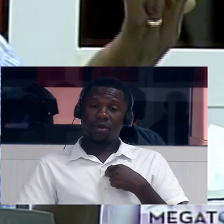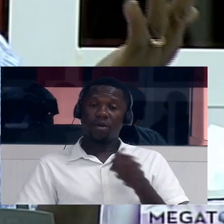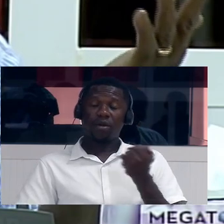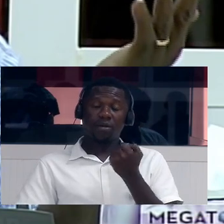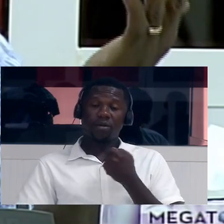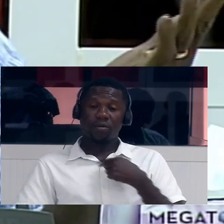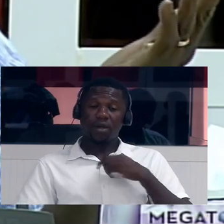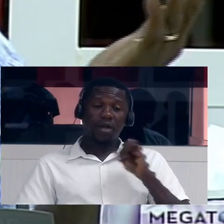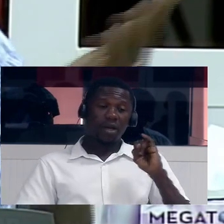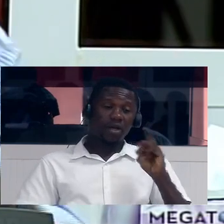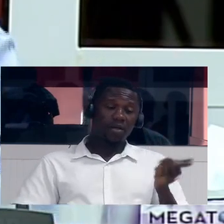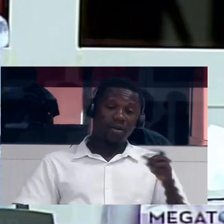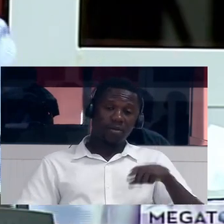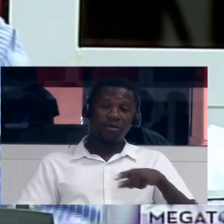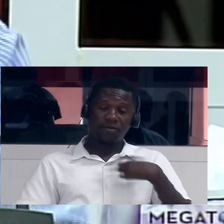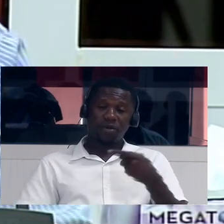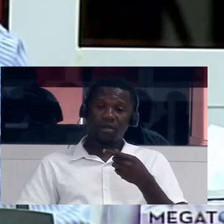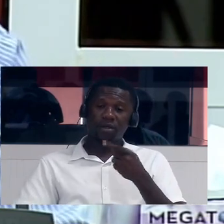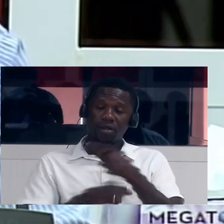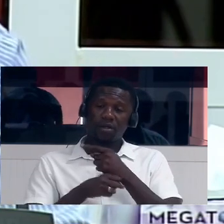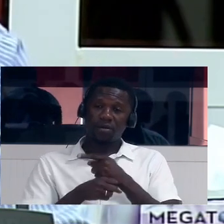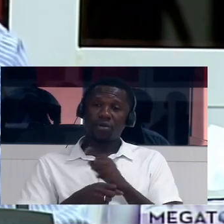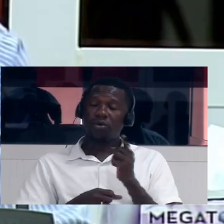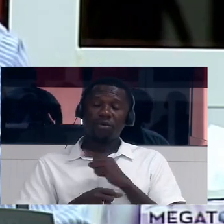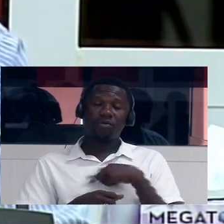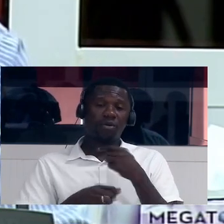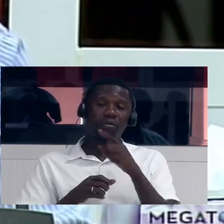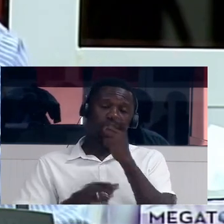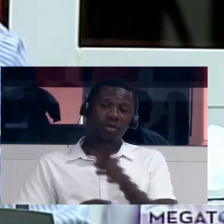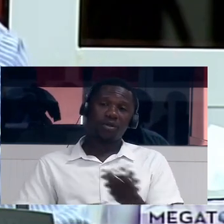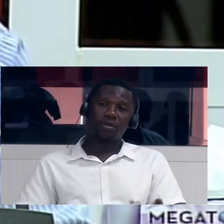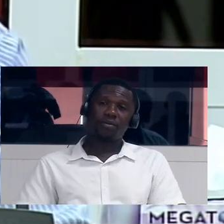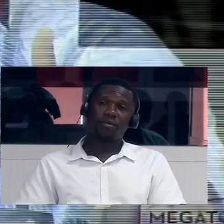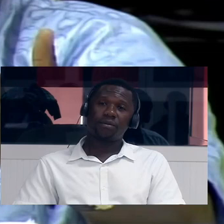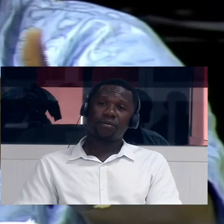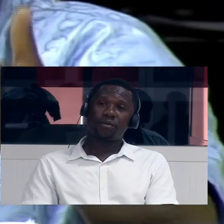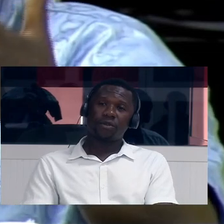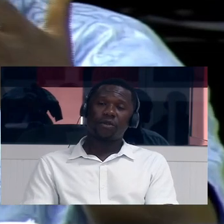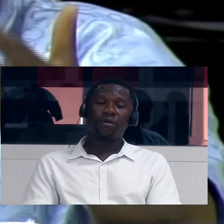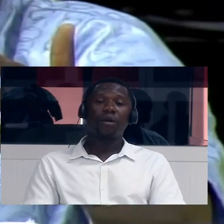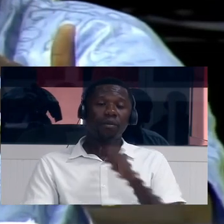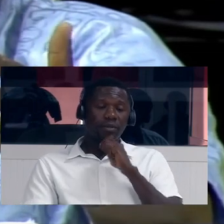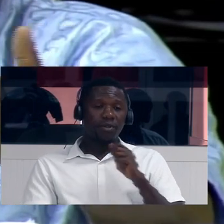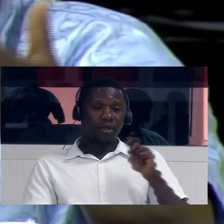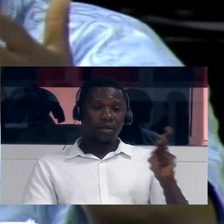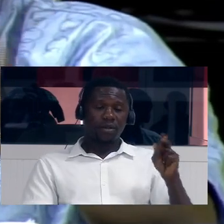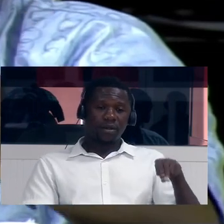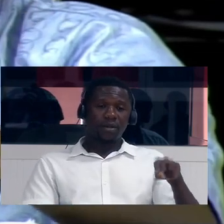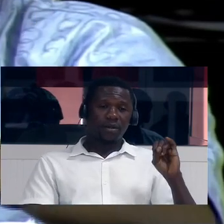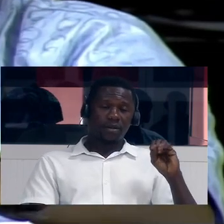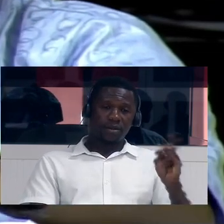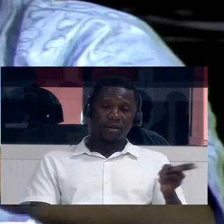I was IGP for the Gambia, not for one particular somebody. But Mr. King, that is very well. That is very well the case, and